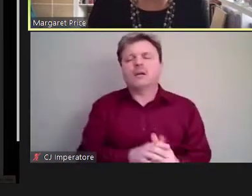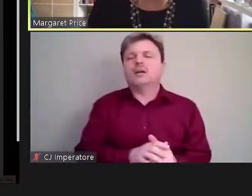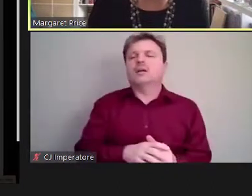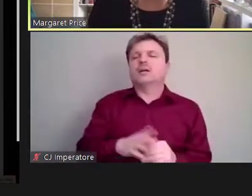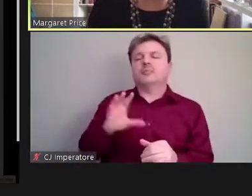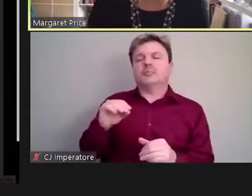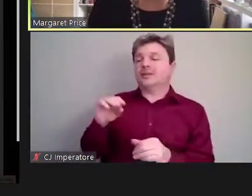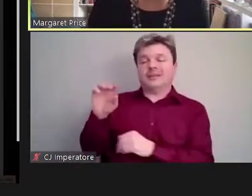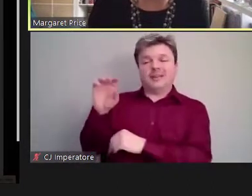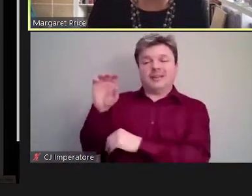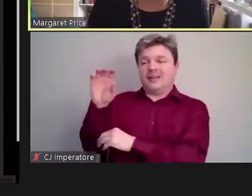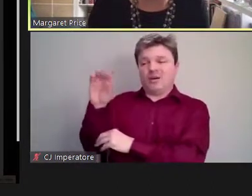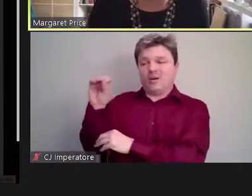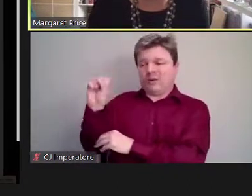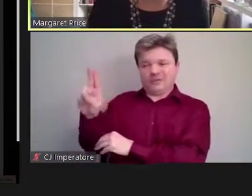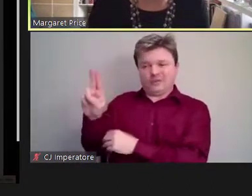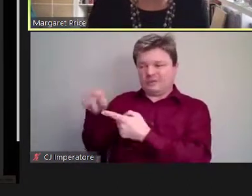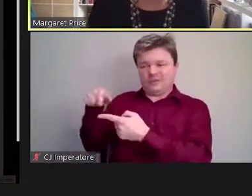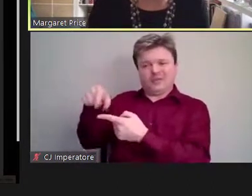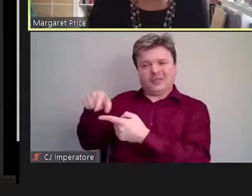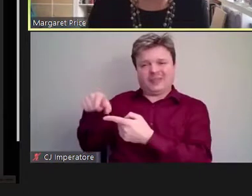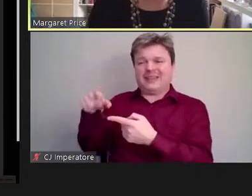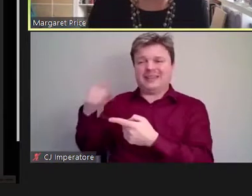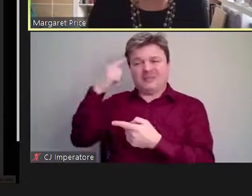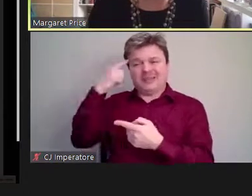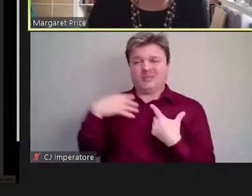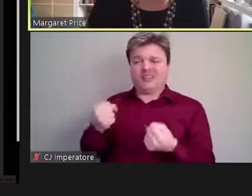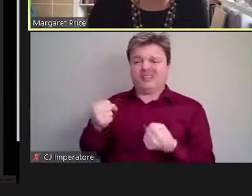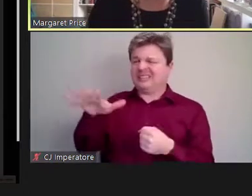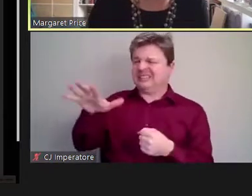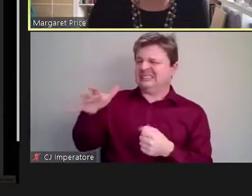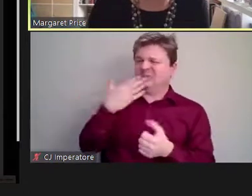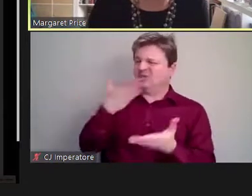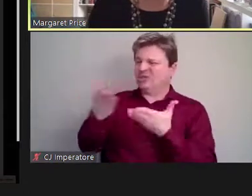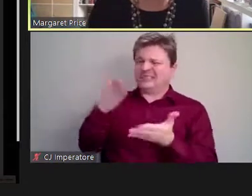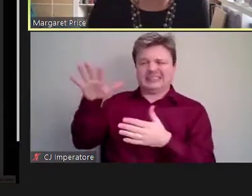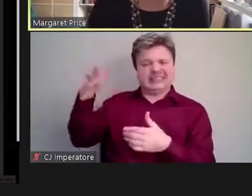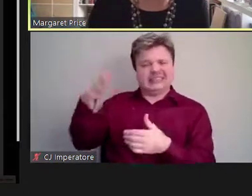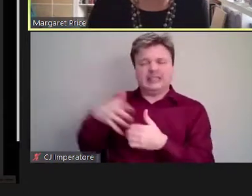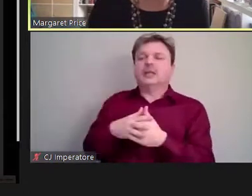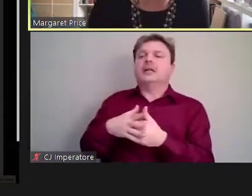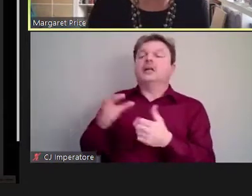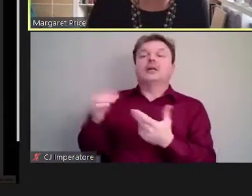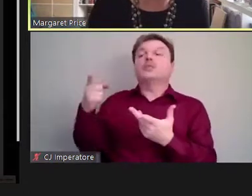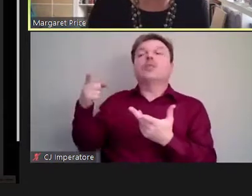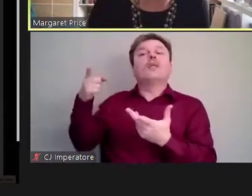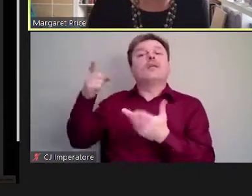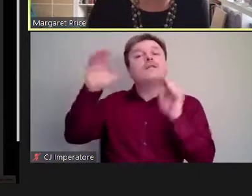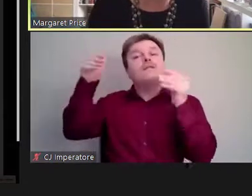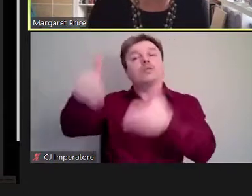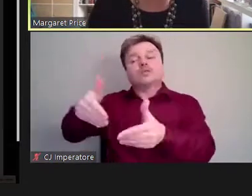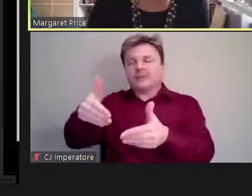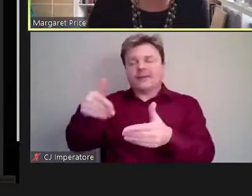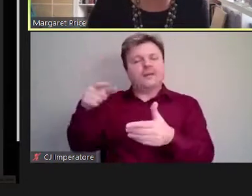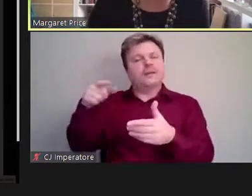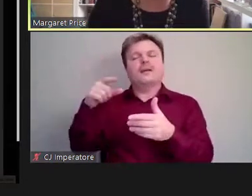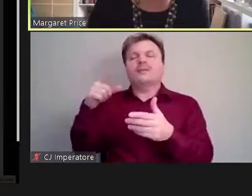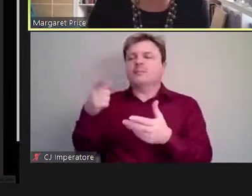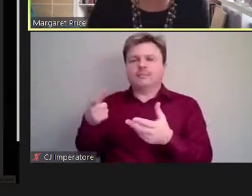dire mental health landscape was simply to put more work on the people who most needed better resources, who